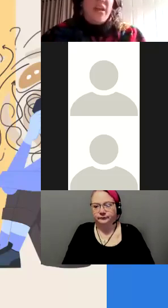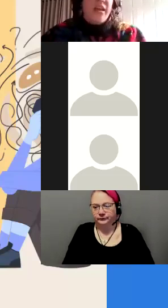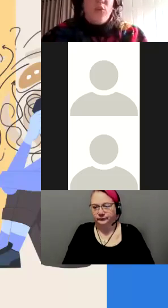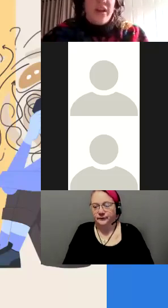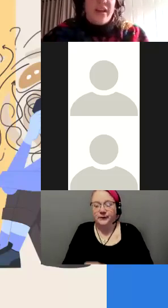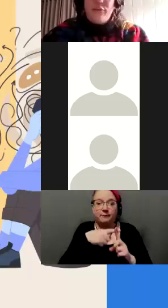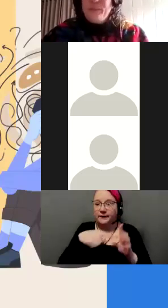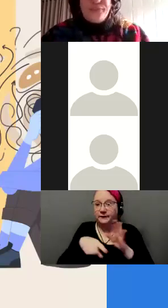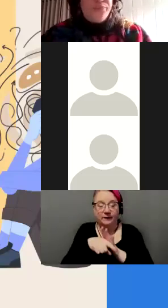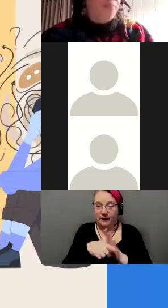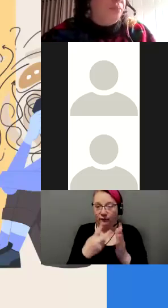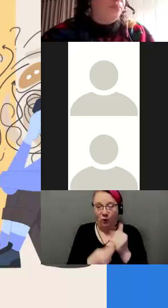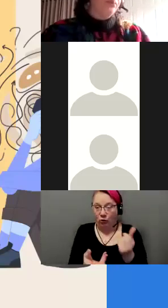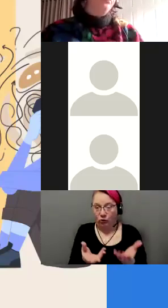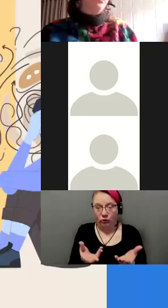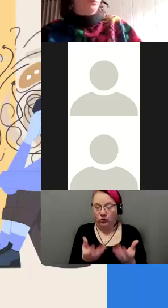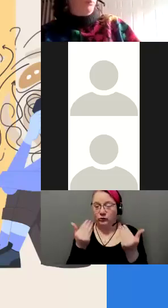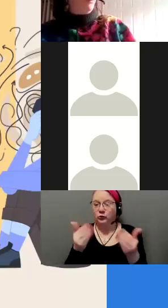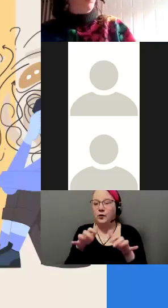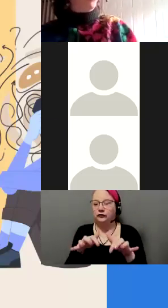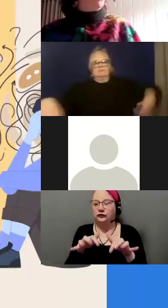Positive or negative?